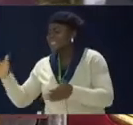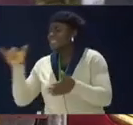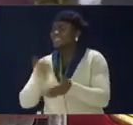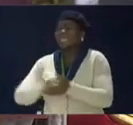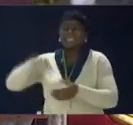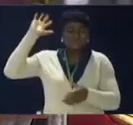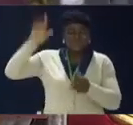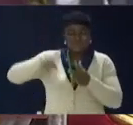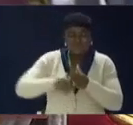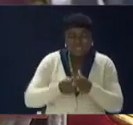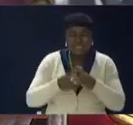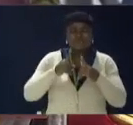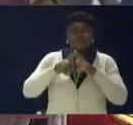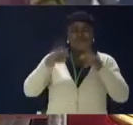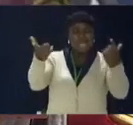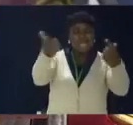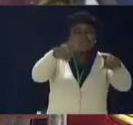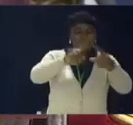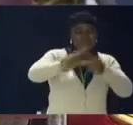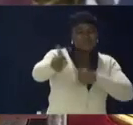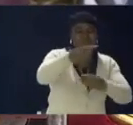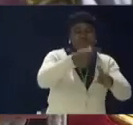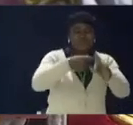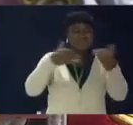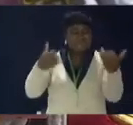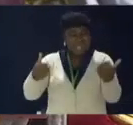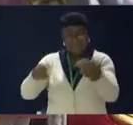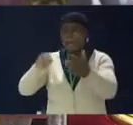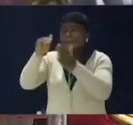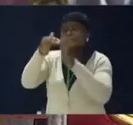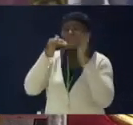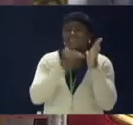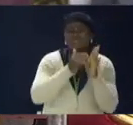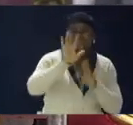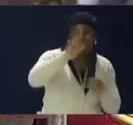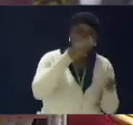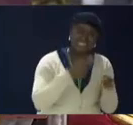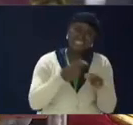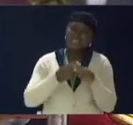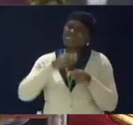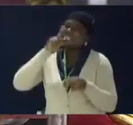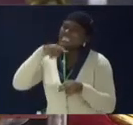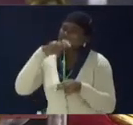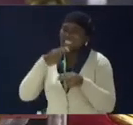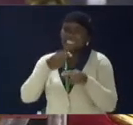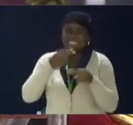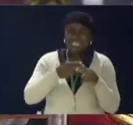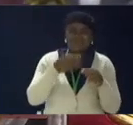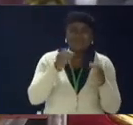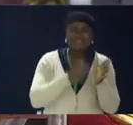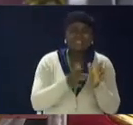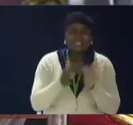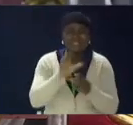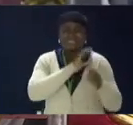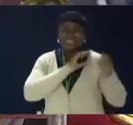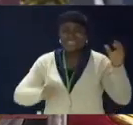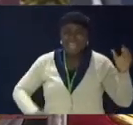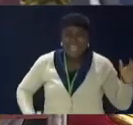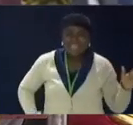to happen to you from now on. Mention your name and say, in the mighty name of Jesus